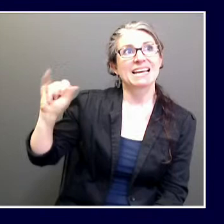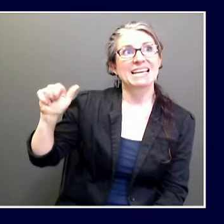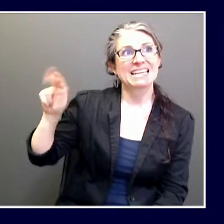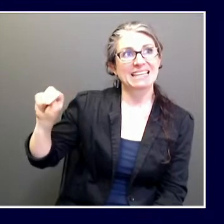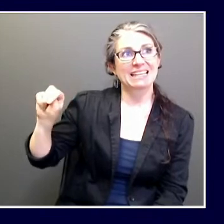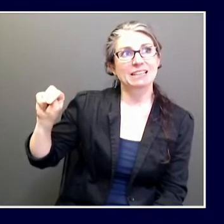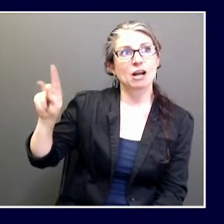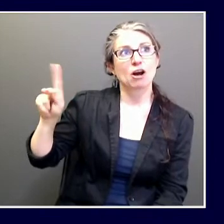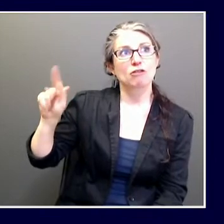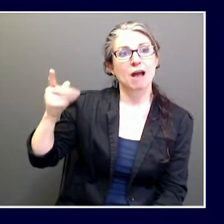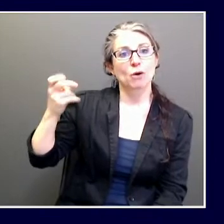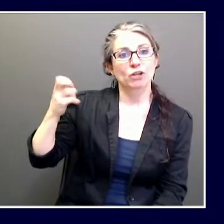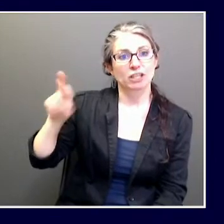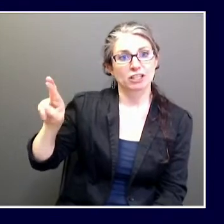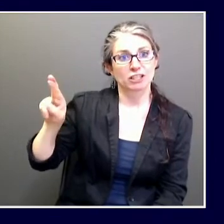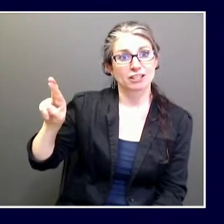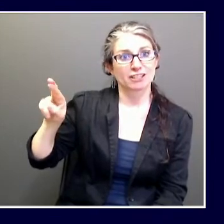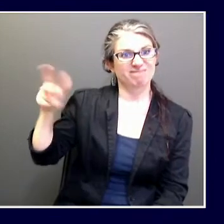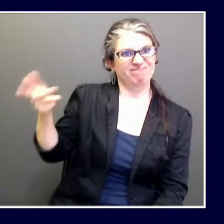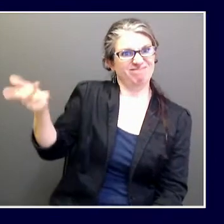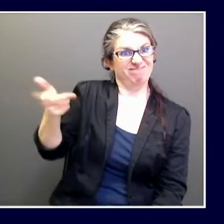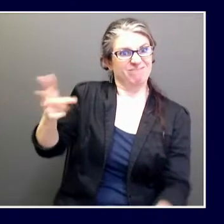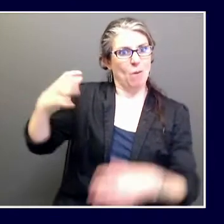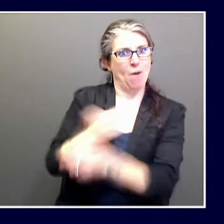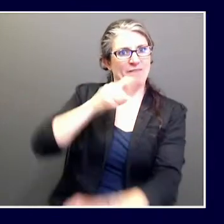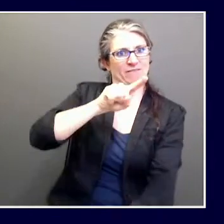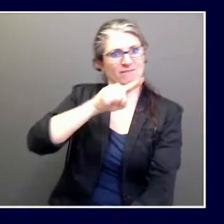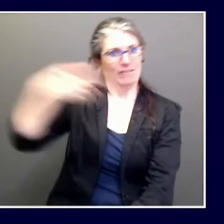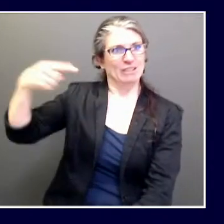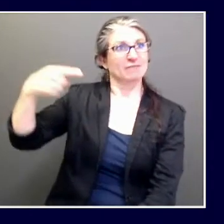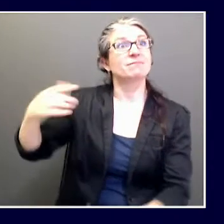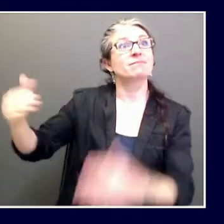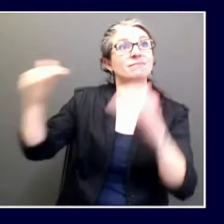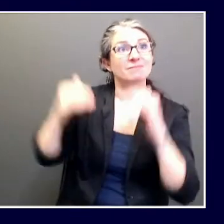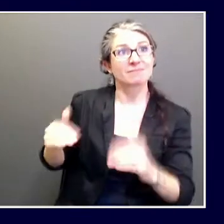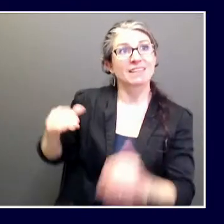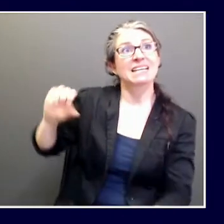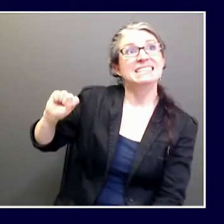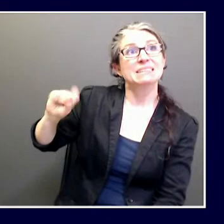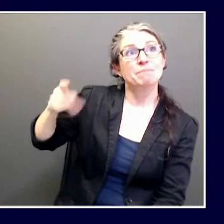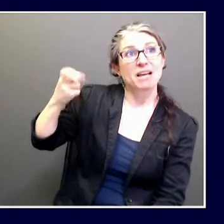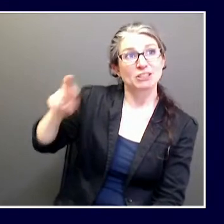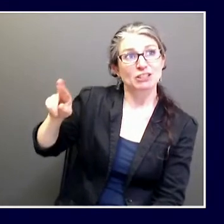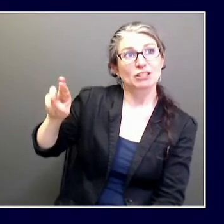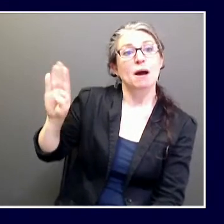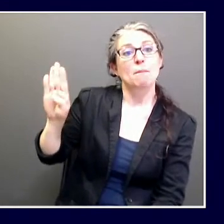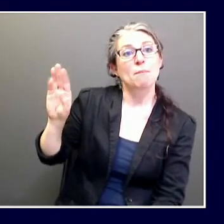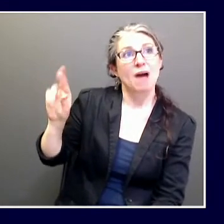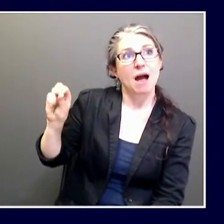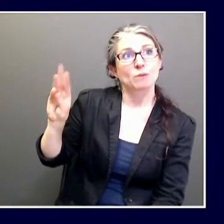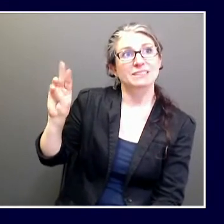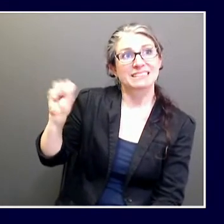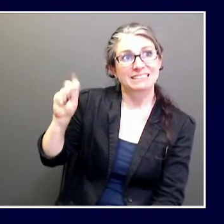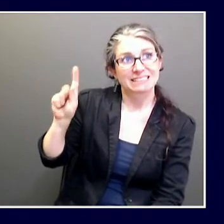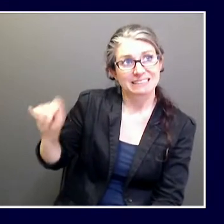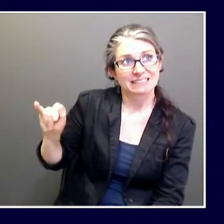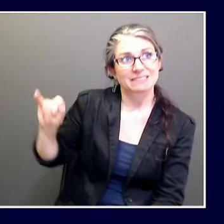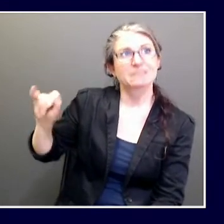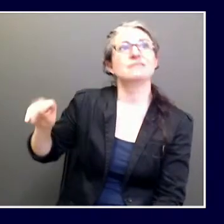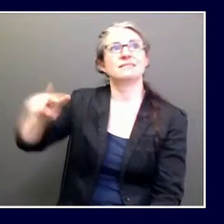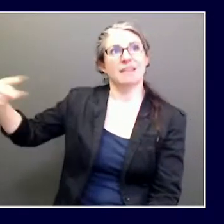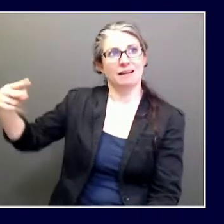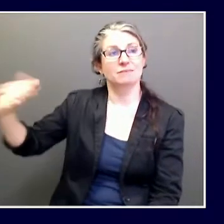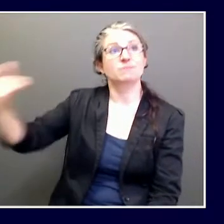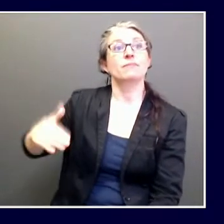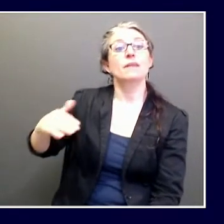second place, Spencer Mahowski from Columbia. And in third place, Natalie Waters from Portland.